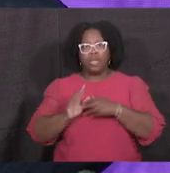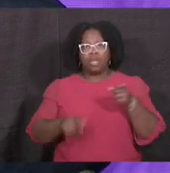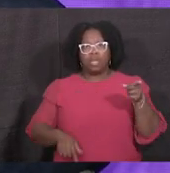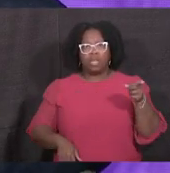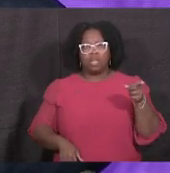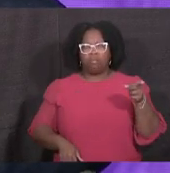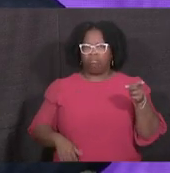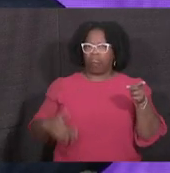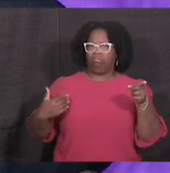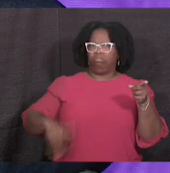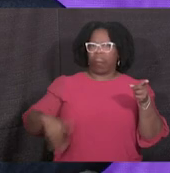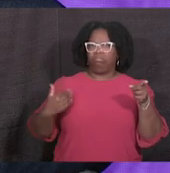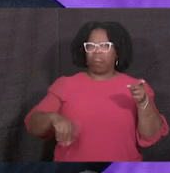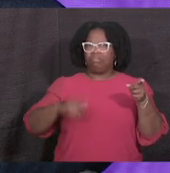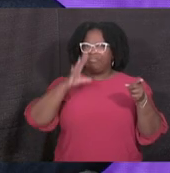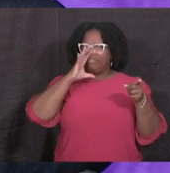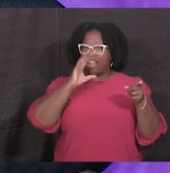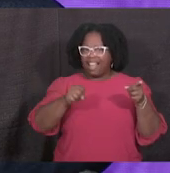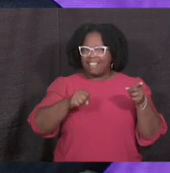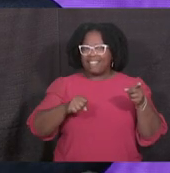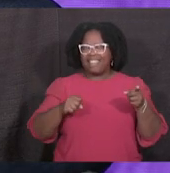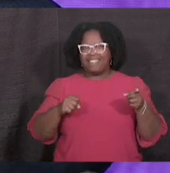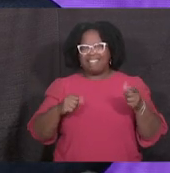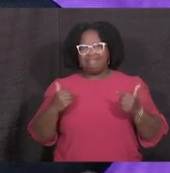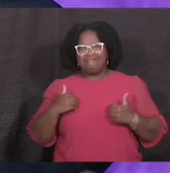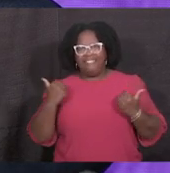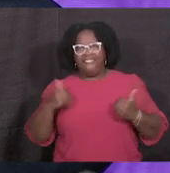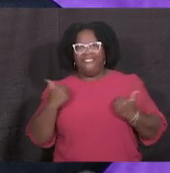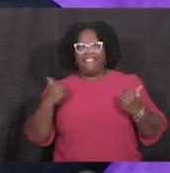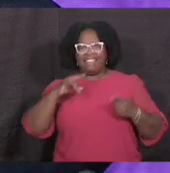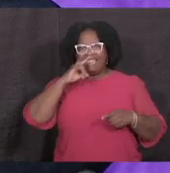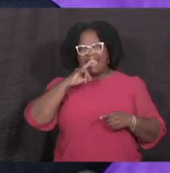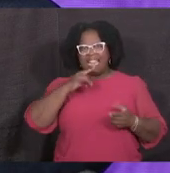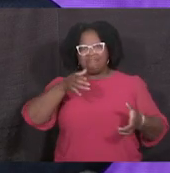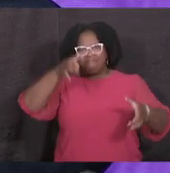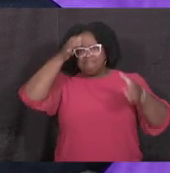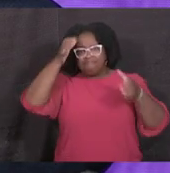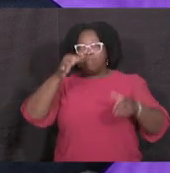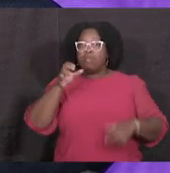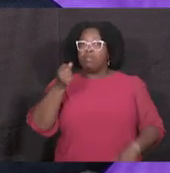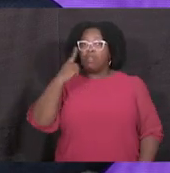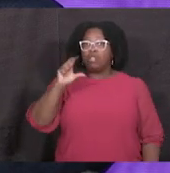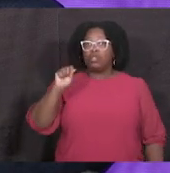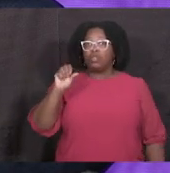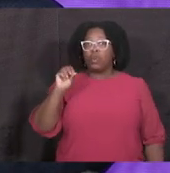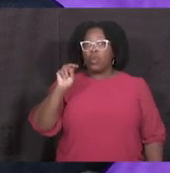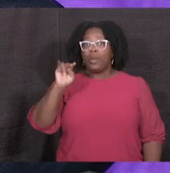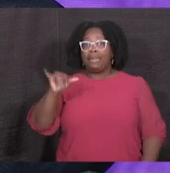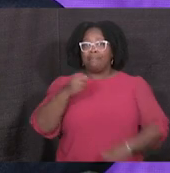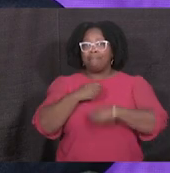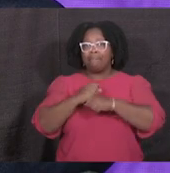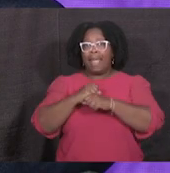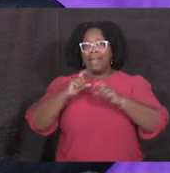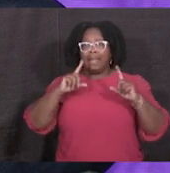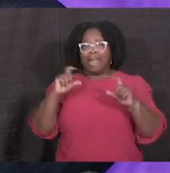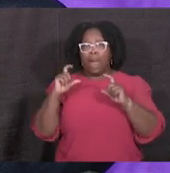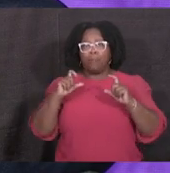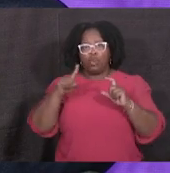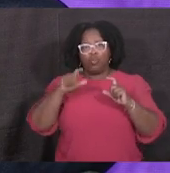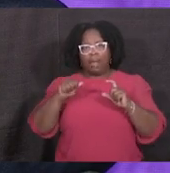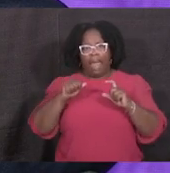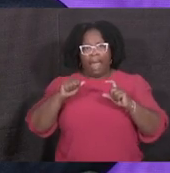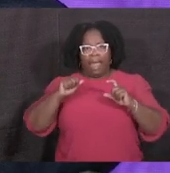it's so fascinating that, and yeah, with the cameras, like Sony came out with this camera where you can do